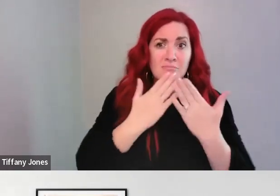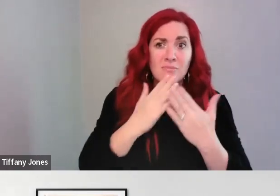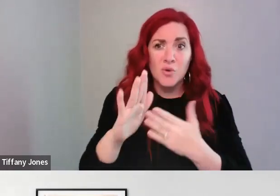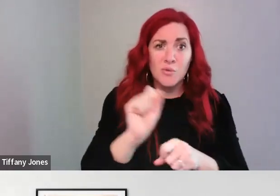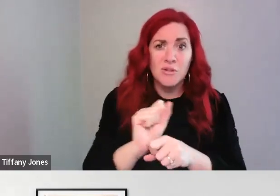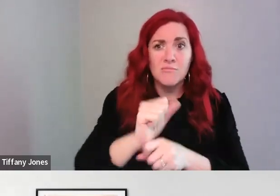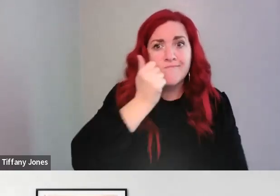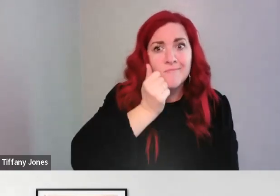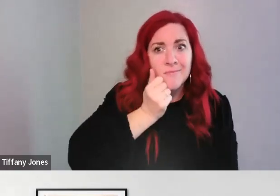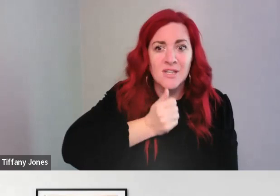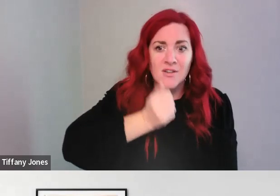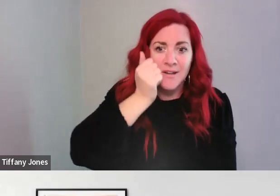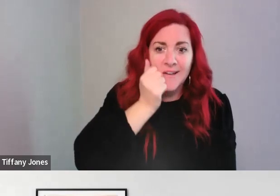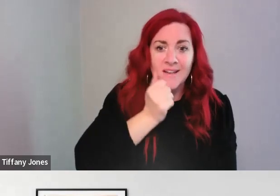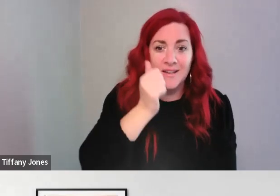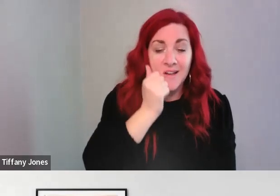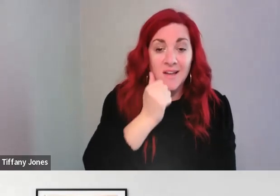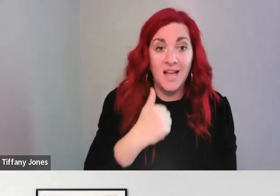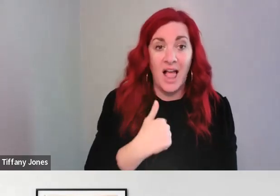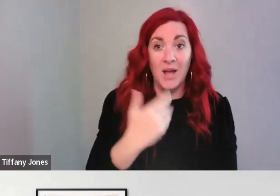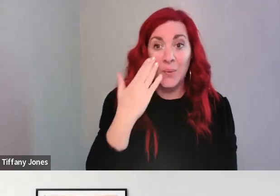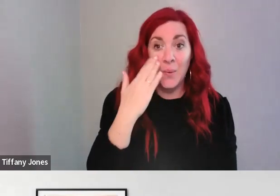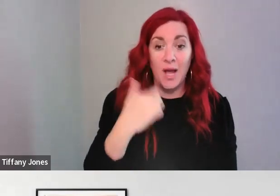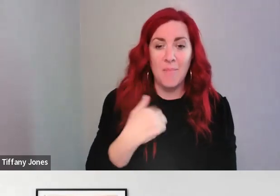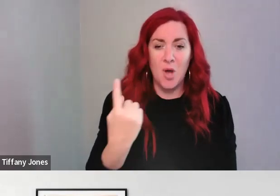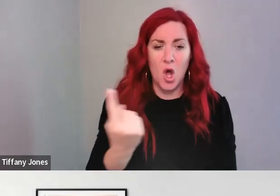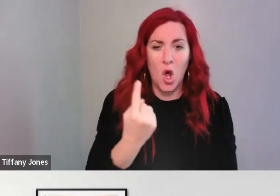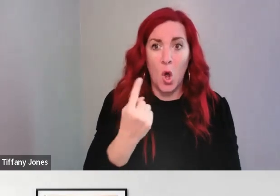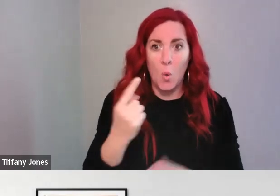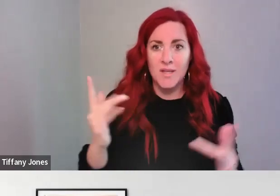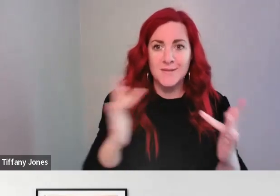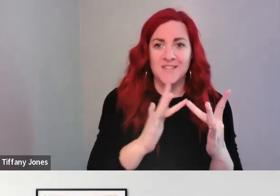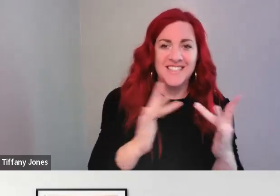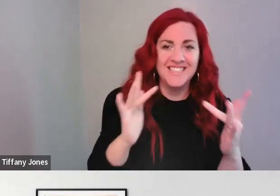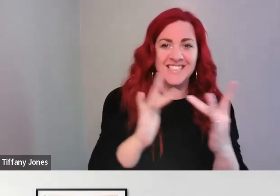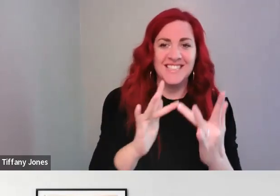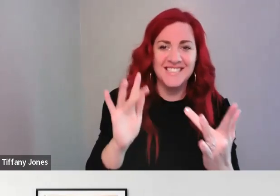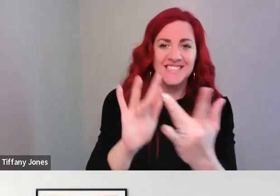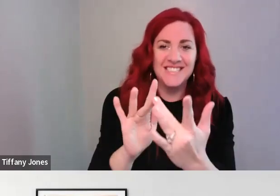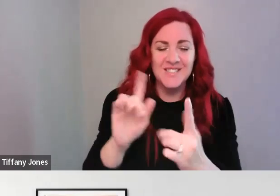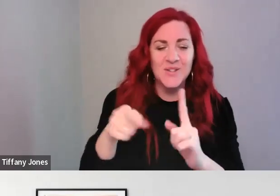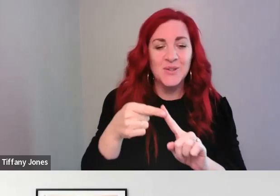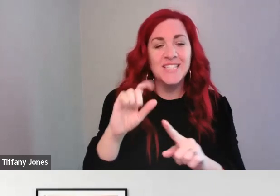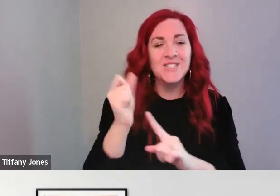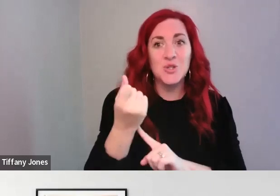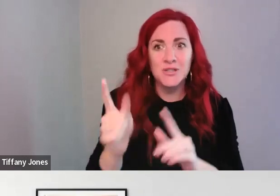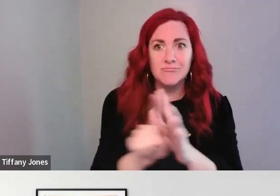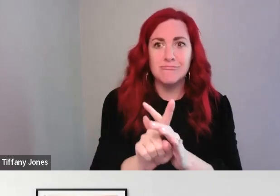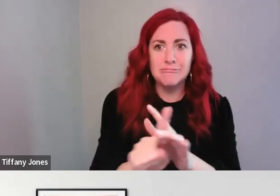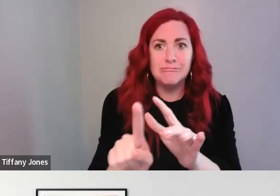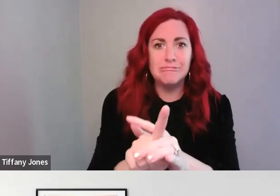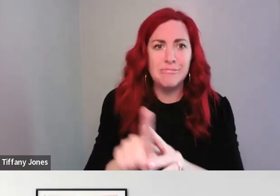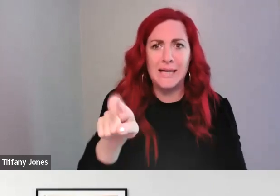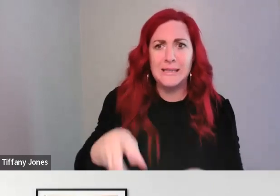basis. I know I am always connecting with you as well when we run into those situations where I just need your